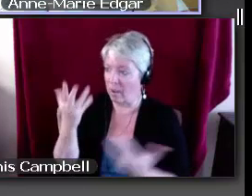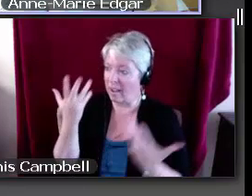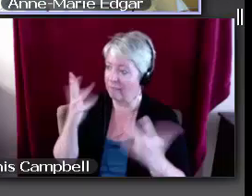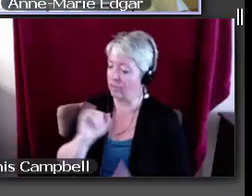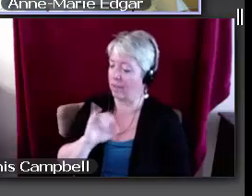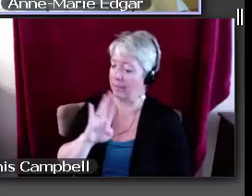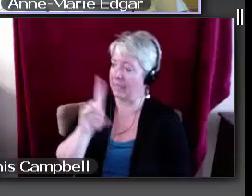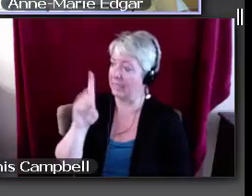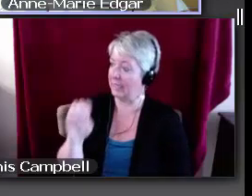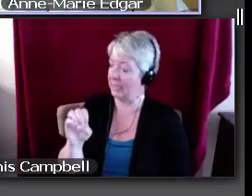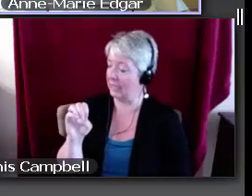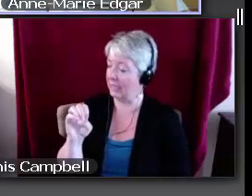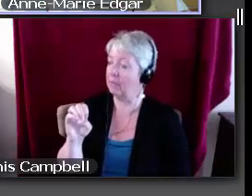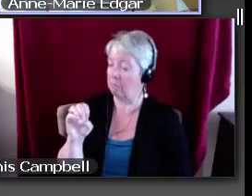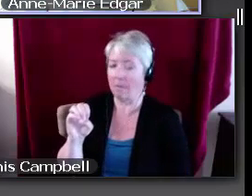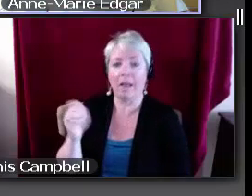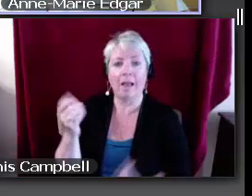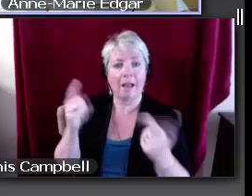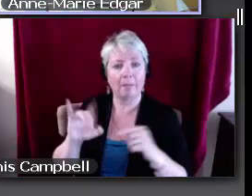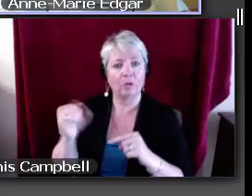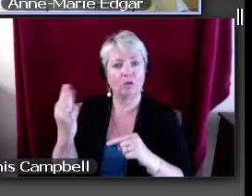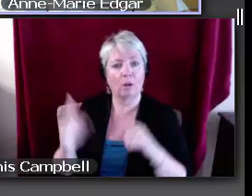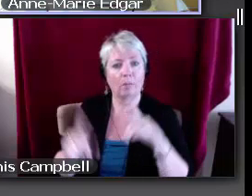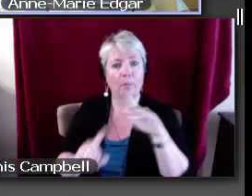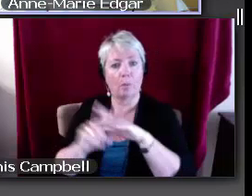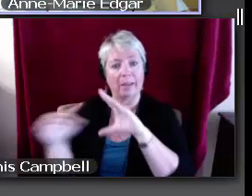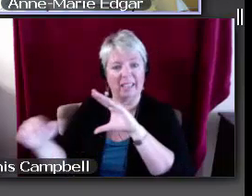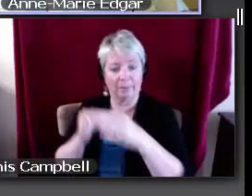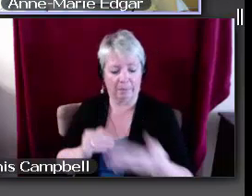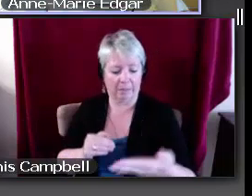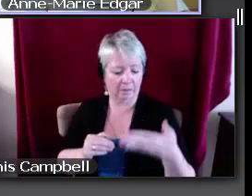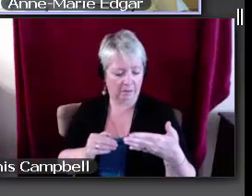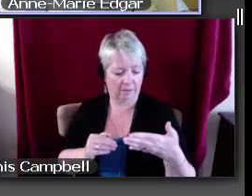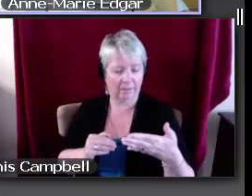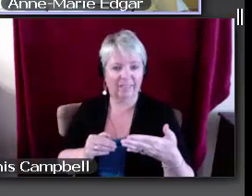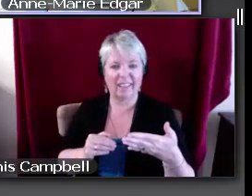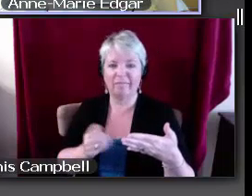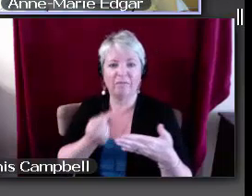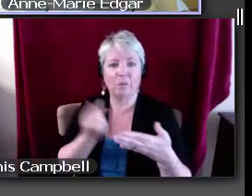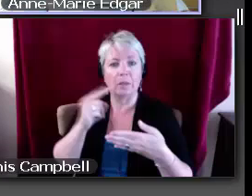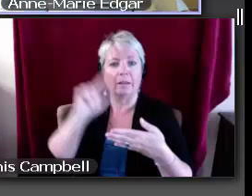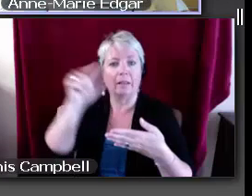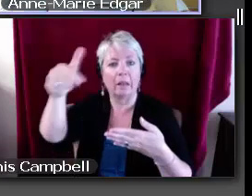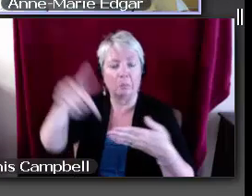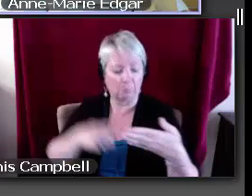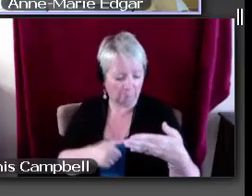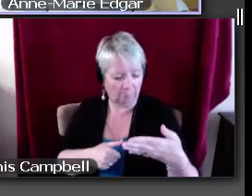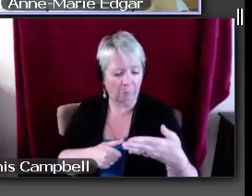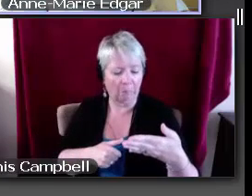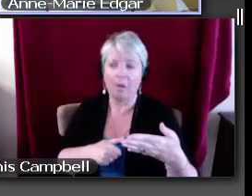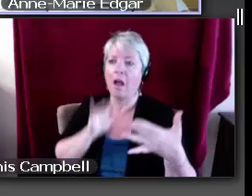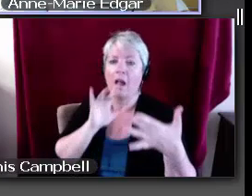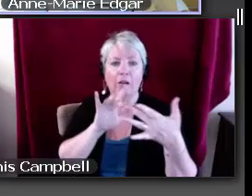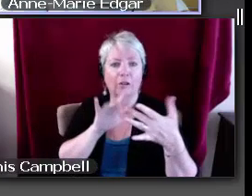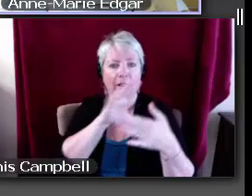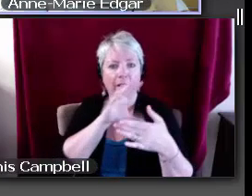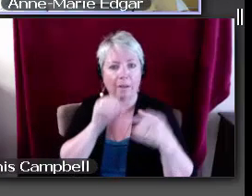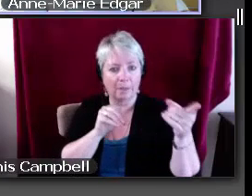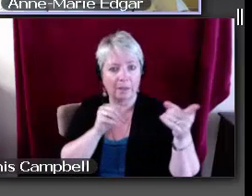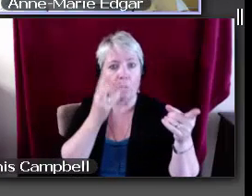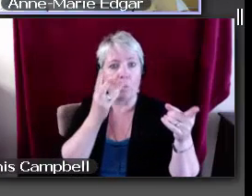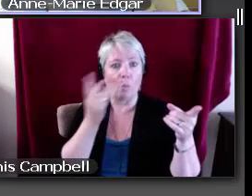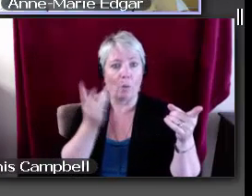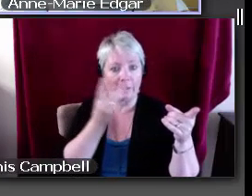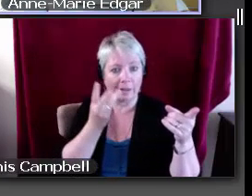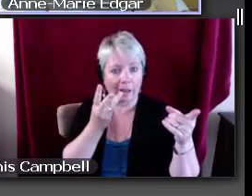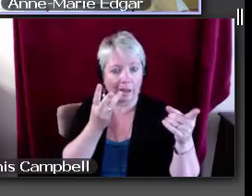I received a job posting by email Tuesday. I contacted the company Wednesday and landed